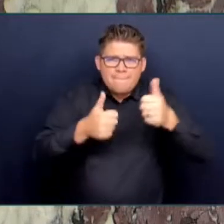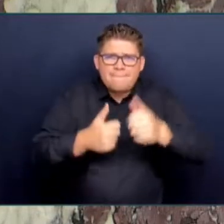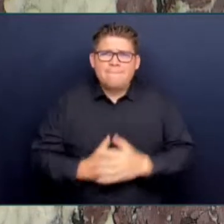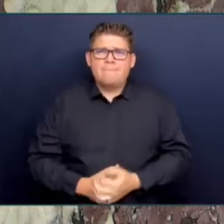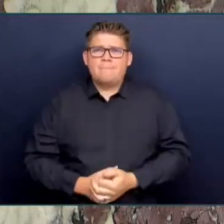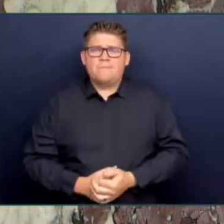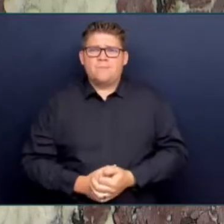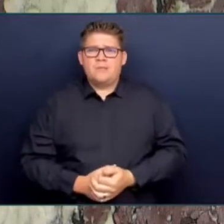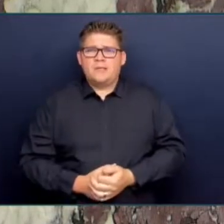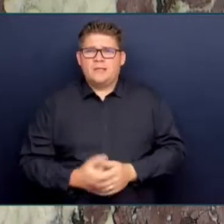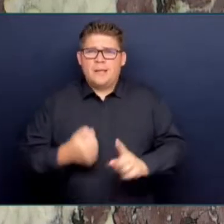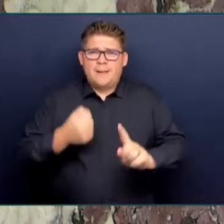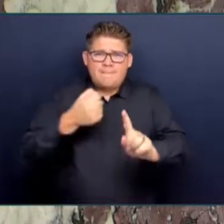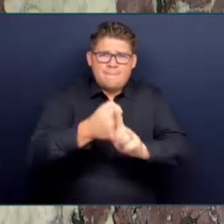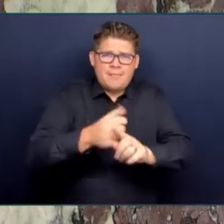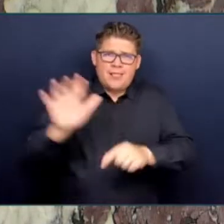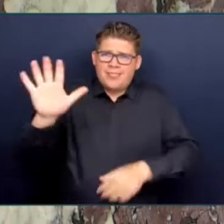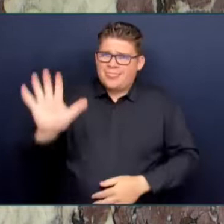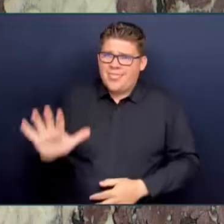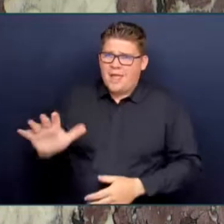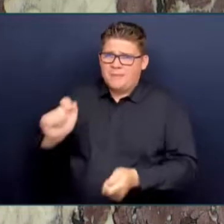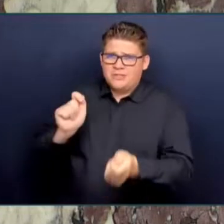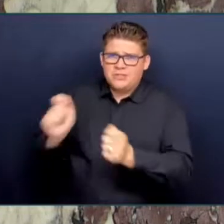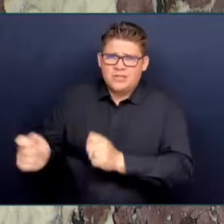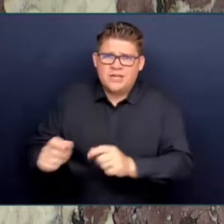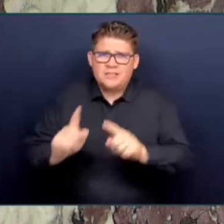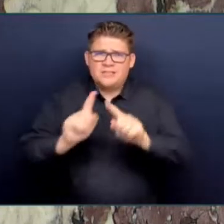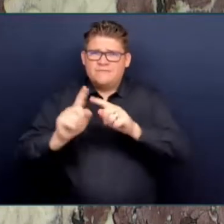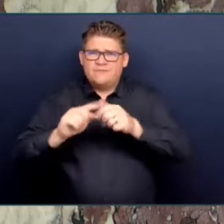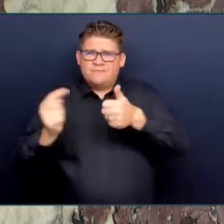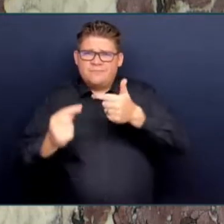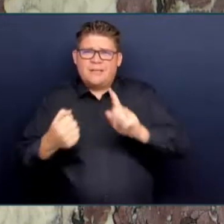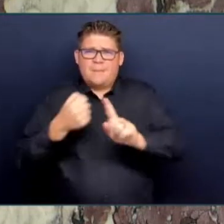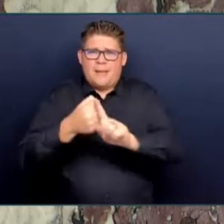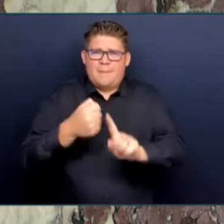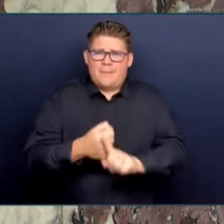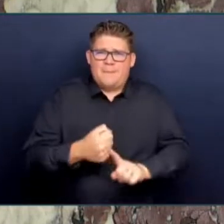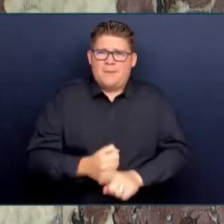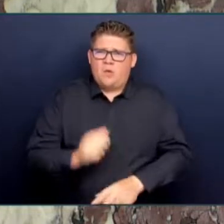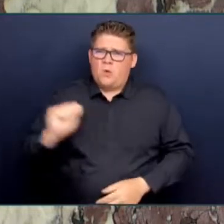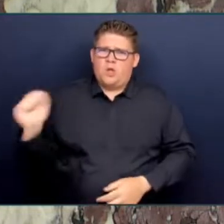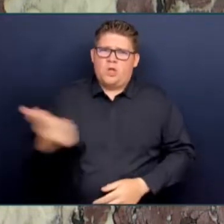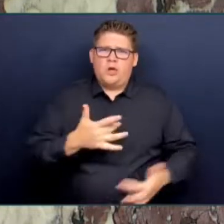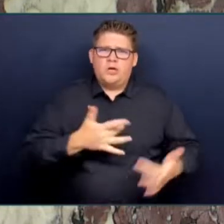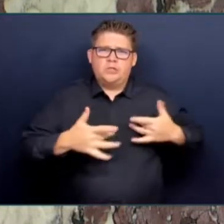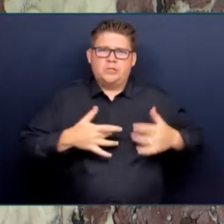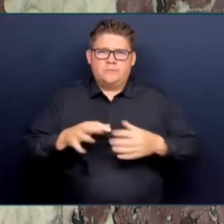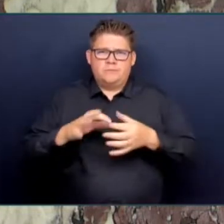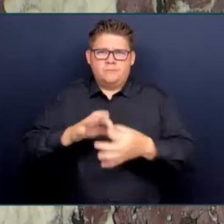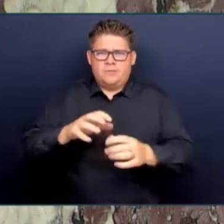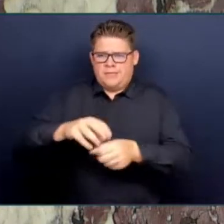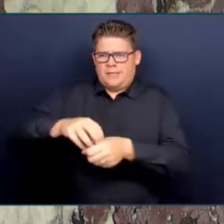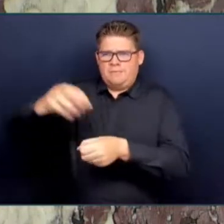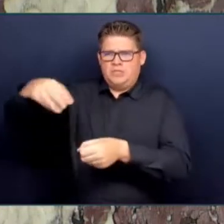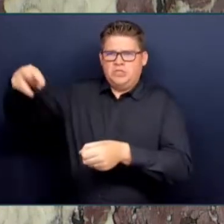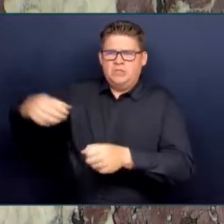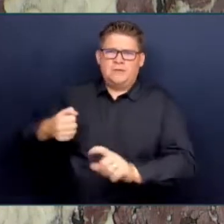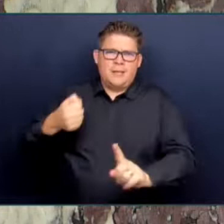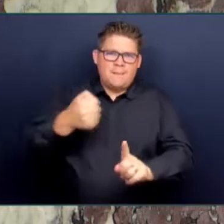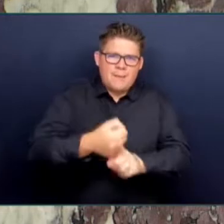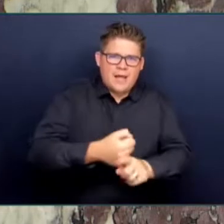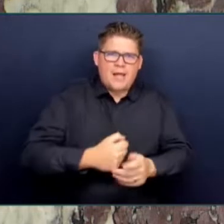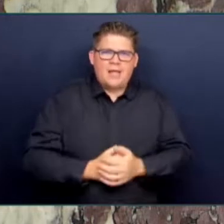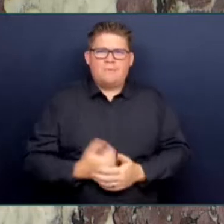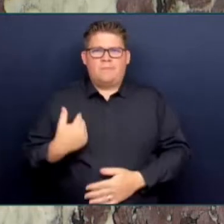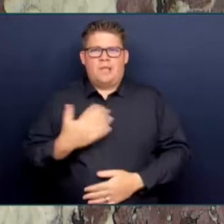climate change. We're all concerned about emissions and how the impacts that it's having on our changing climate